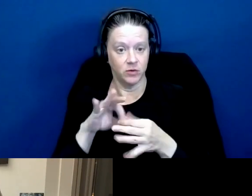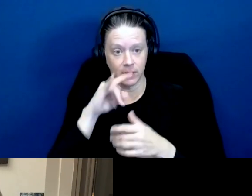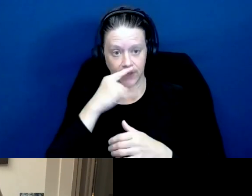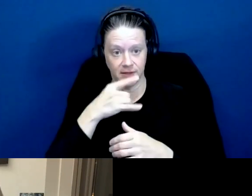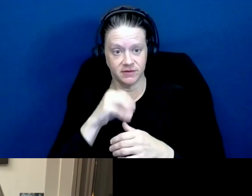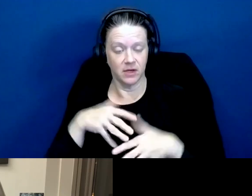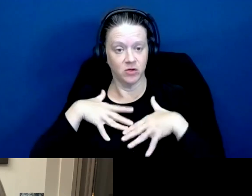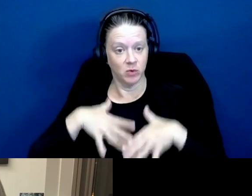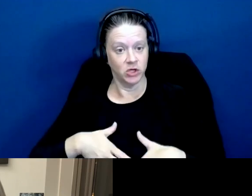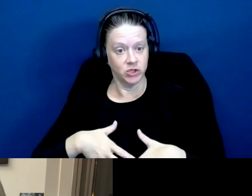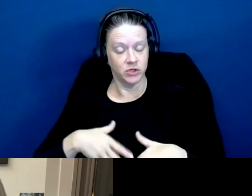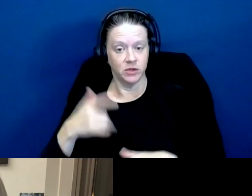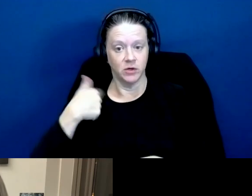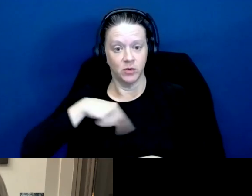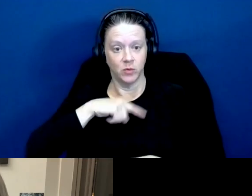don't have,